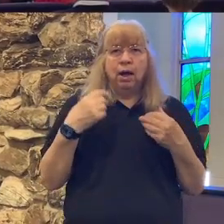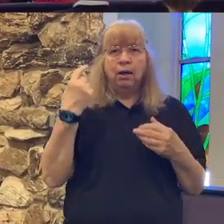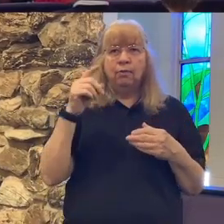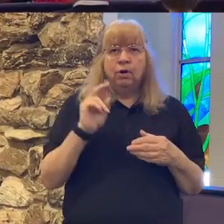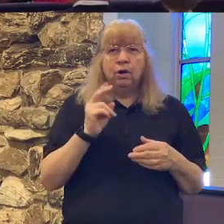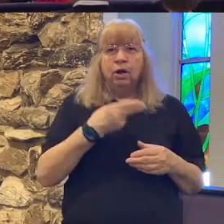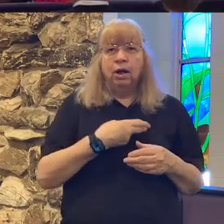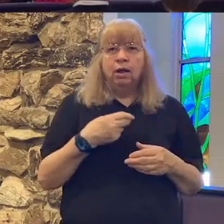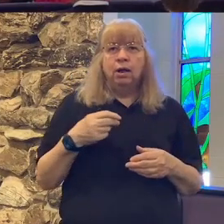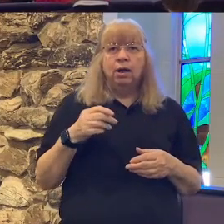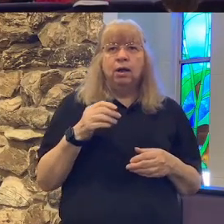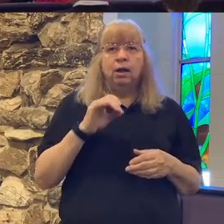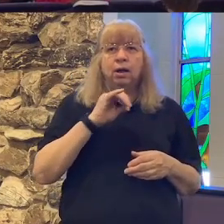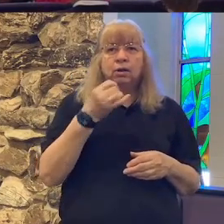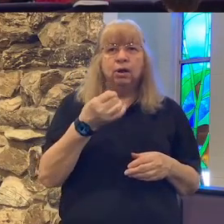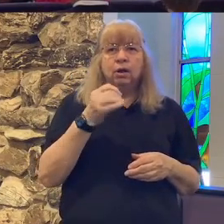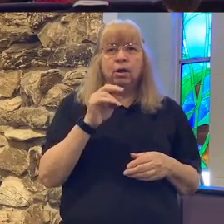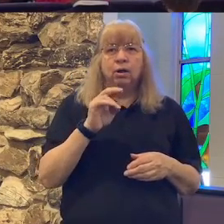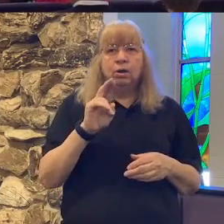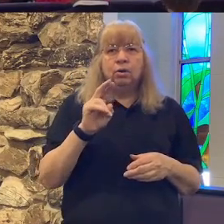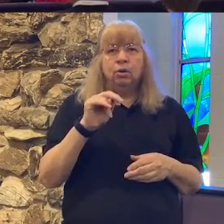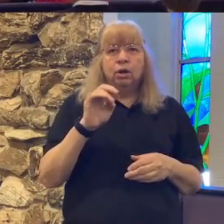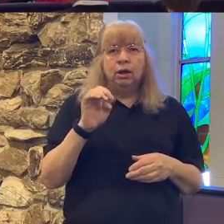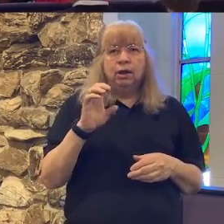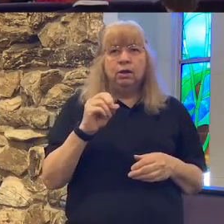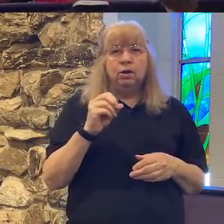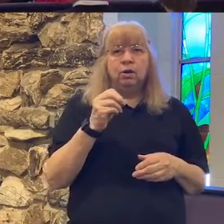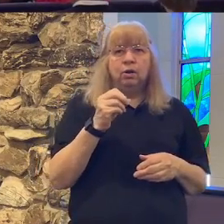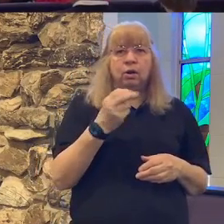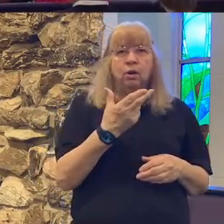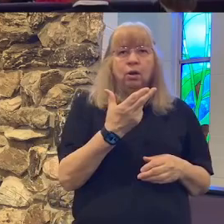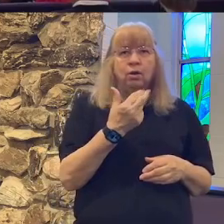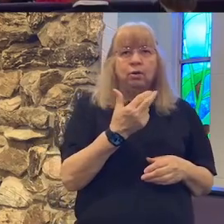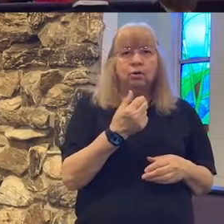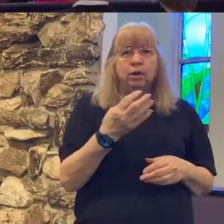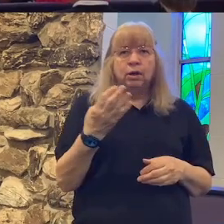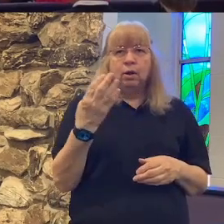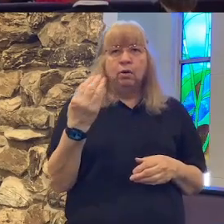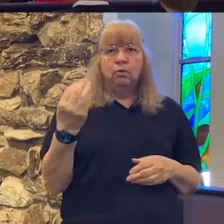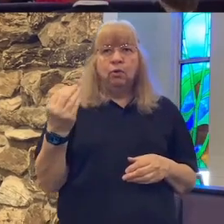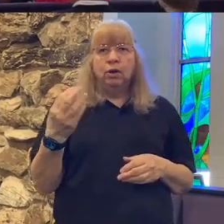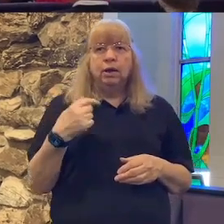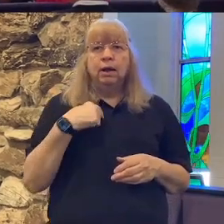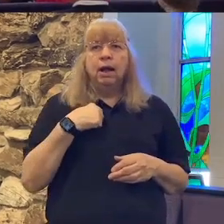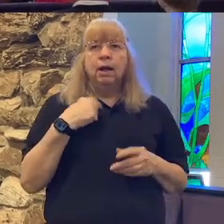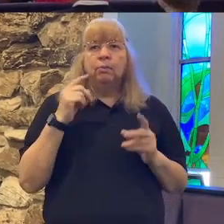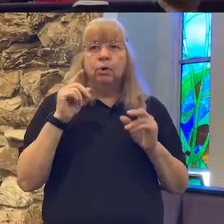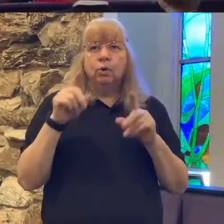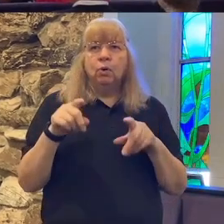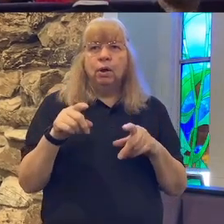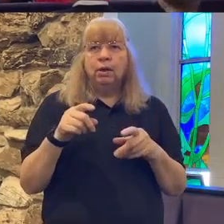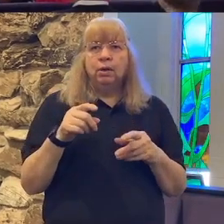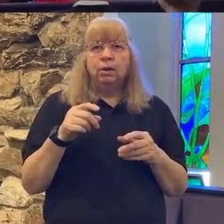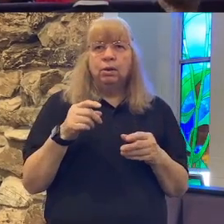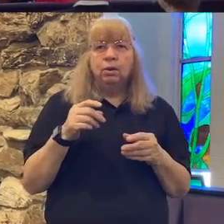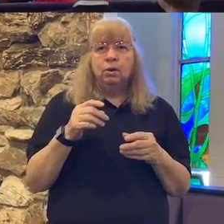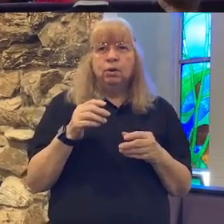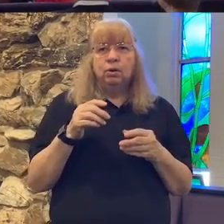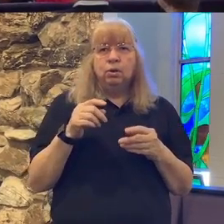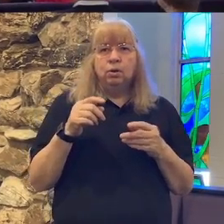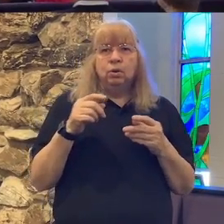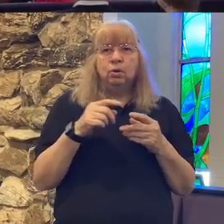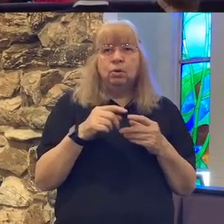June 2013 and the 14th, I'm going to go to a trip to go